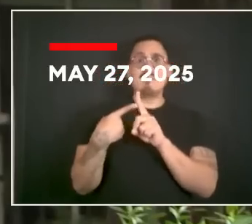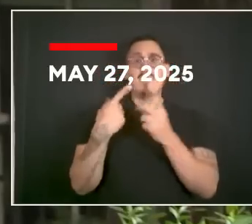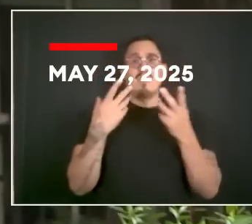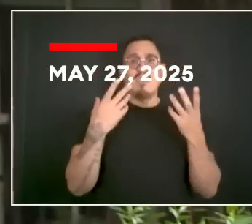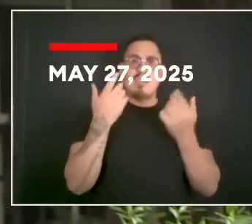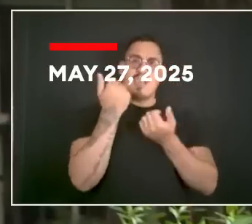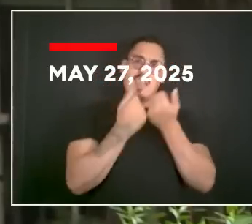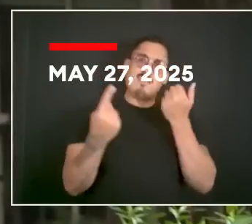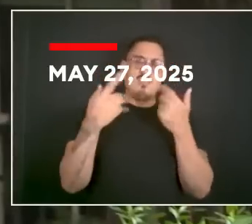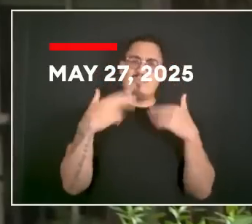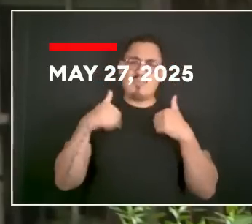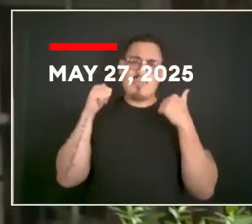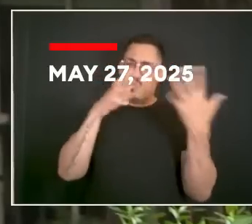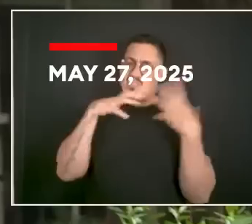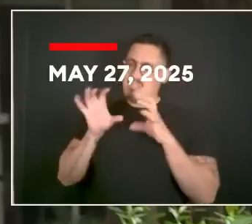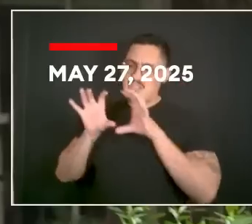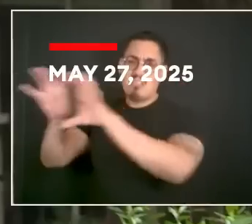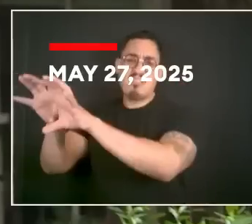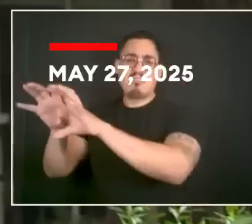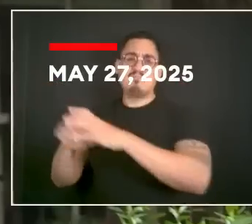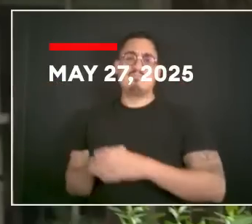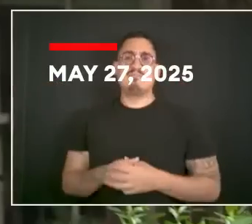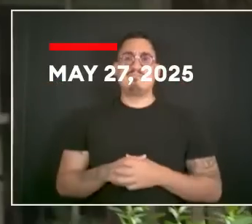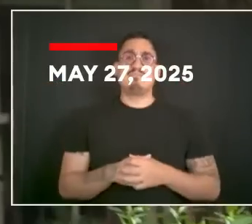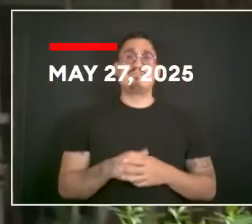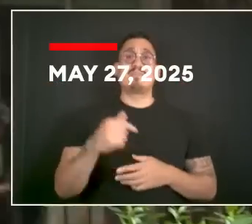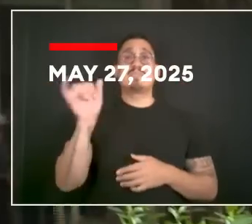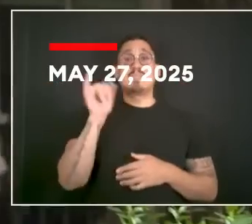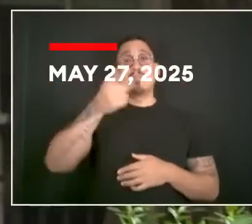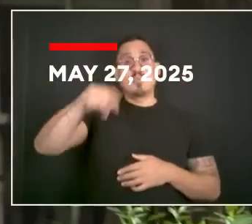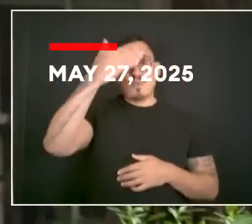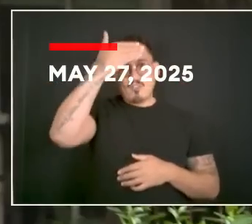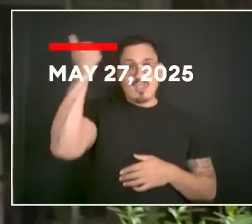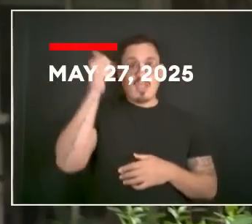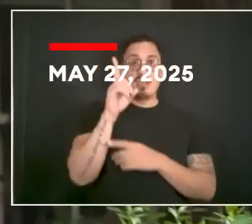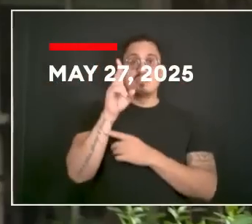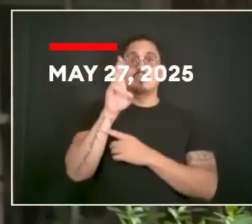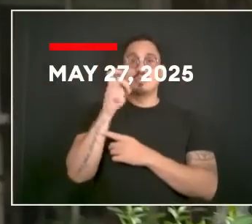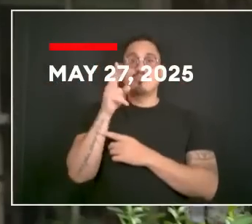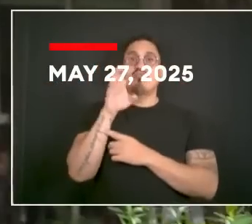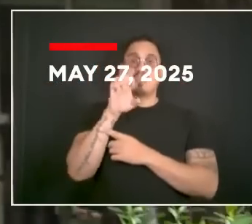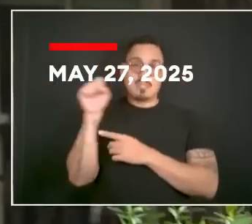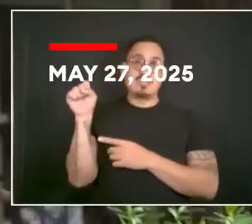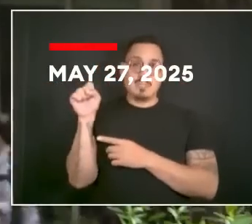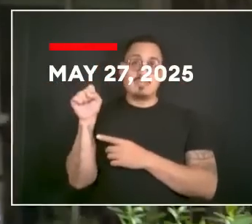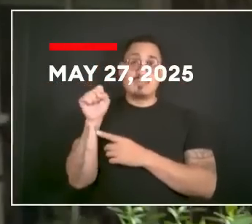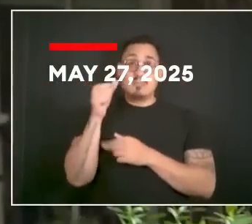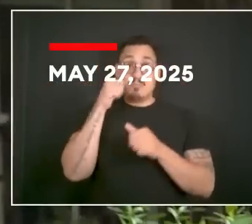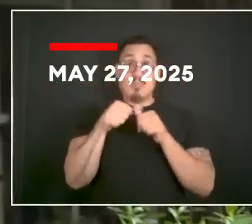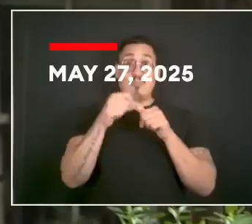up. All of a sudden, they forgot due process. So I'm not going to do that. There's a process. Let the process go